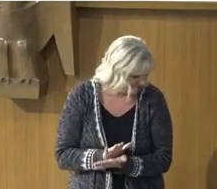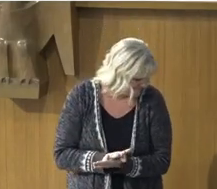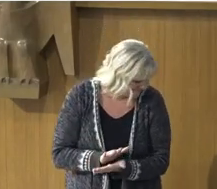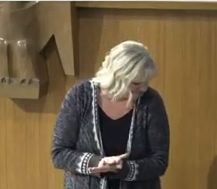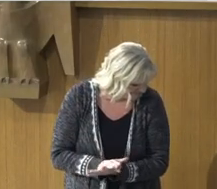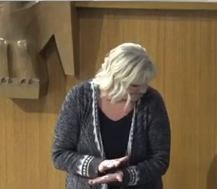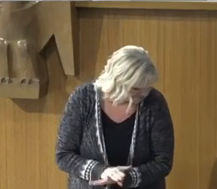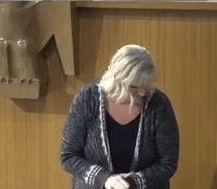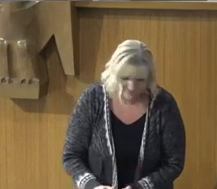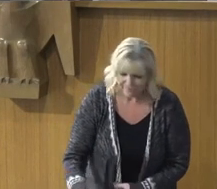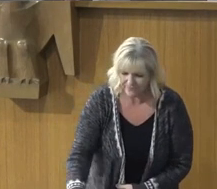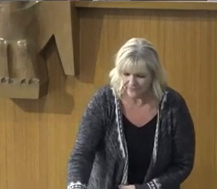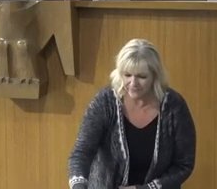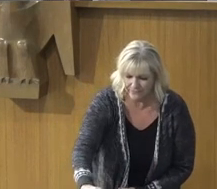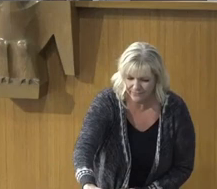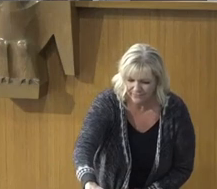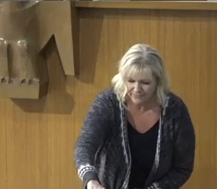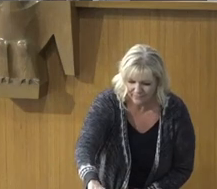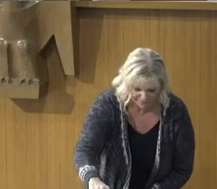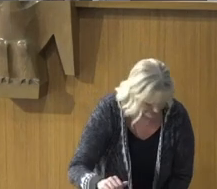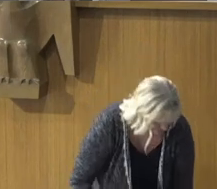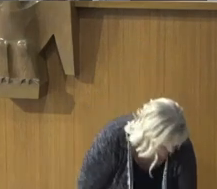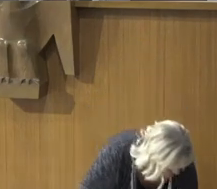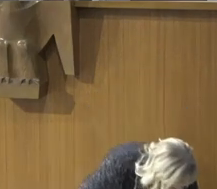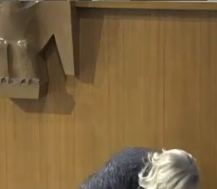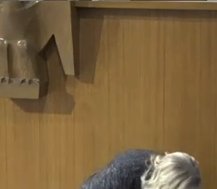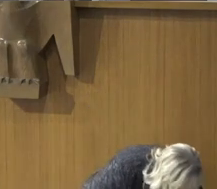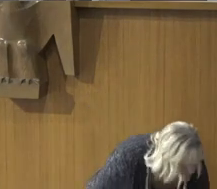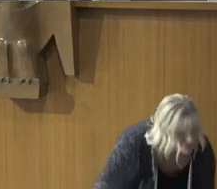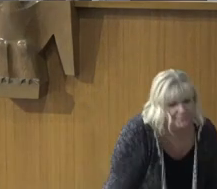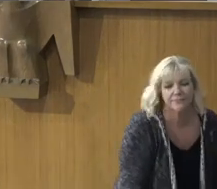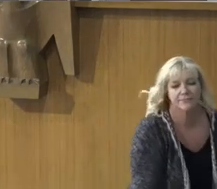You can paint with all Thank